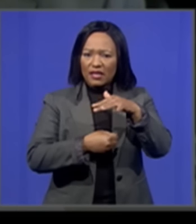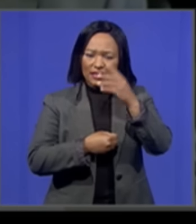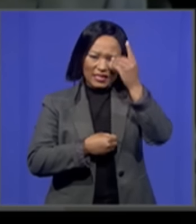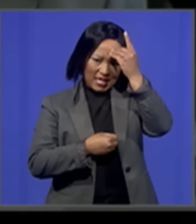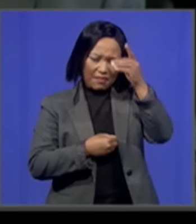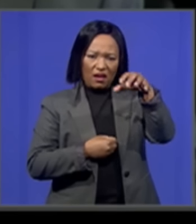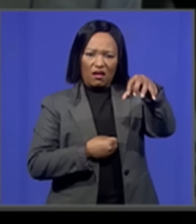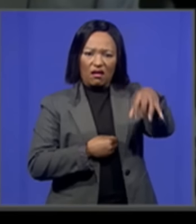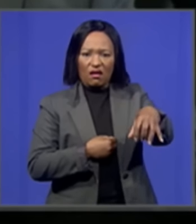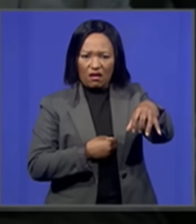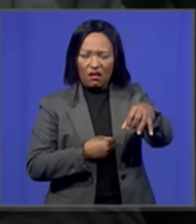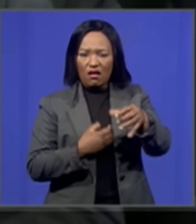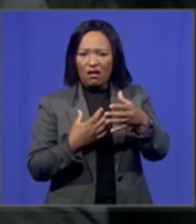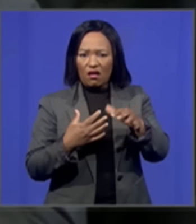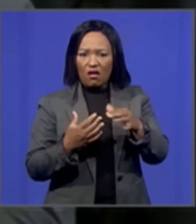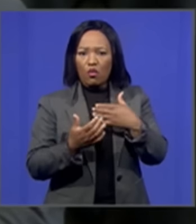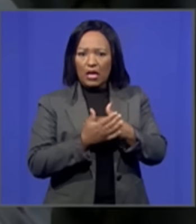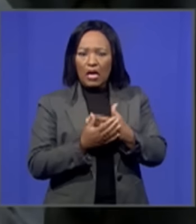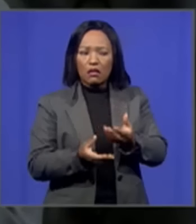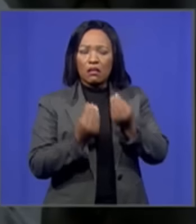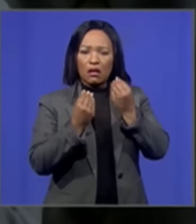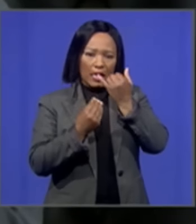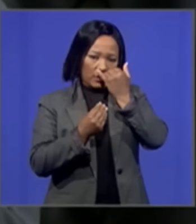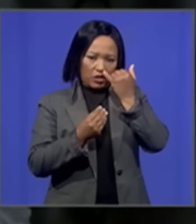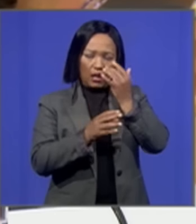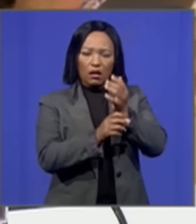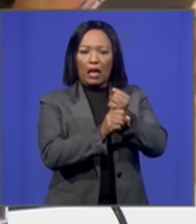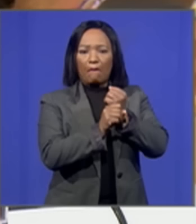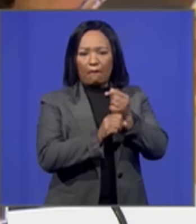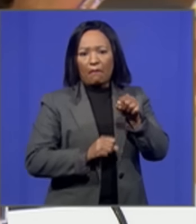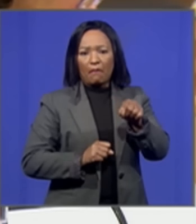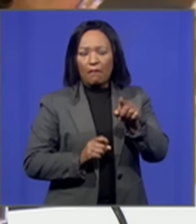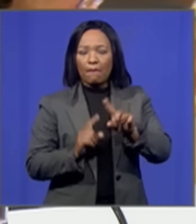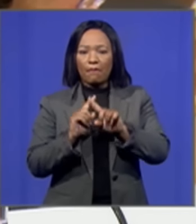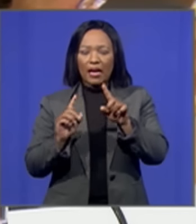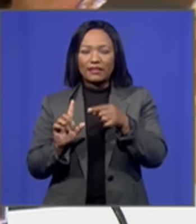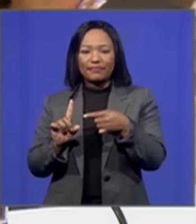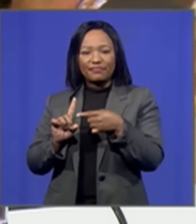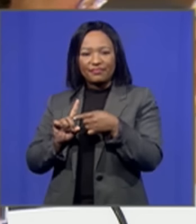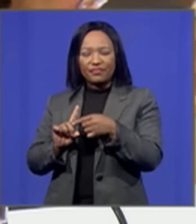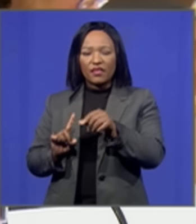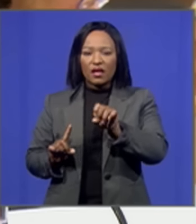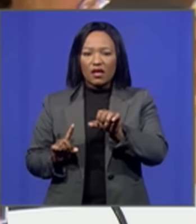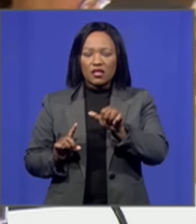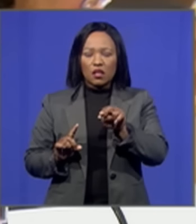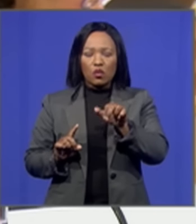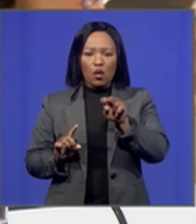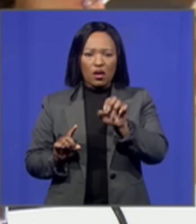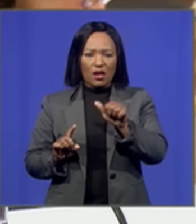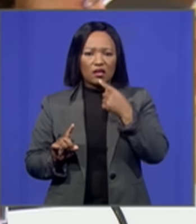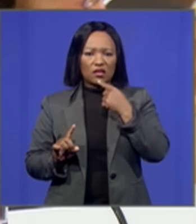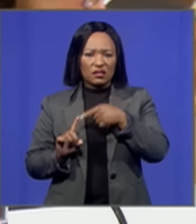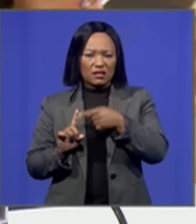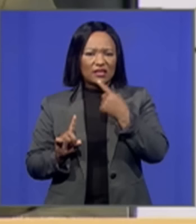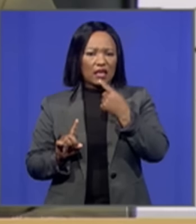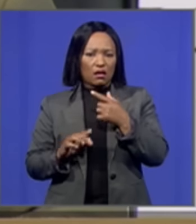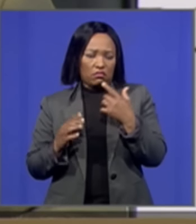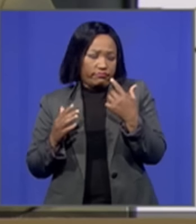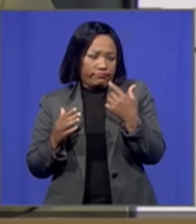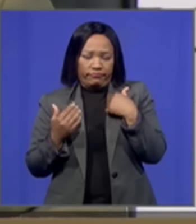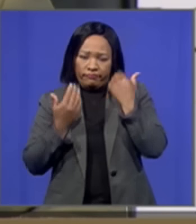Durban a neng a ka tshola diritibatsi tseo. Le fa go ntse jalo, Senona a re o na sa itse. I was